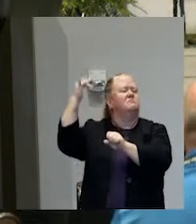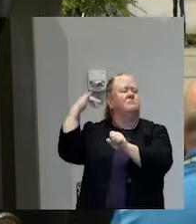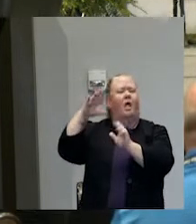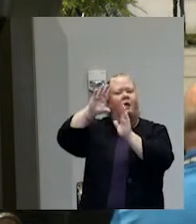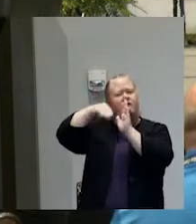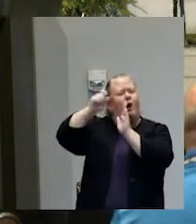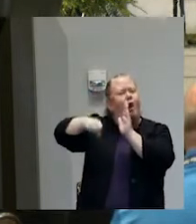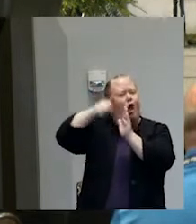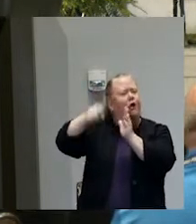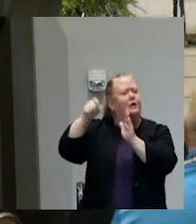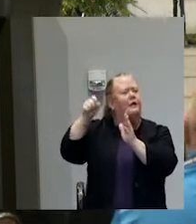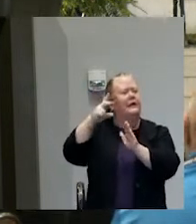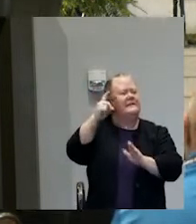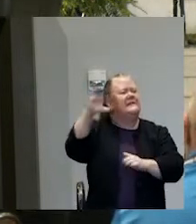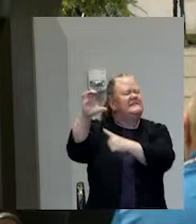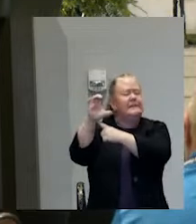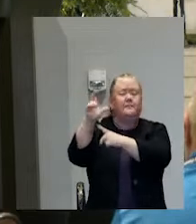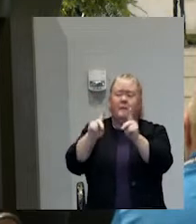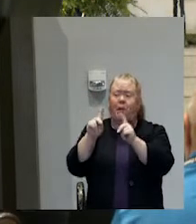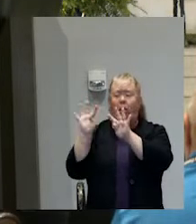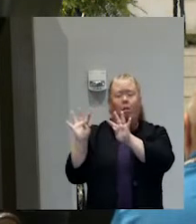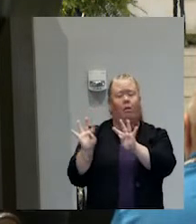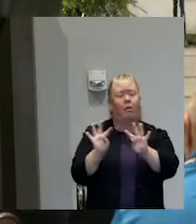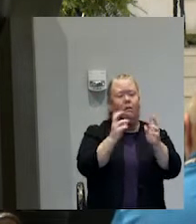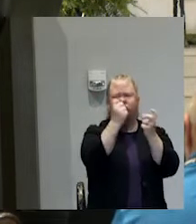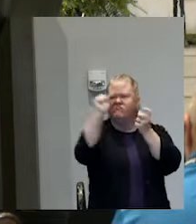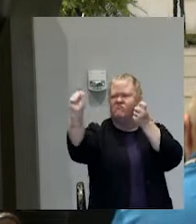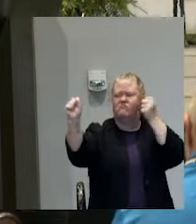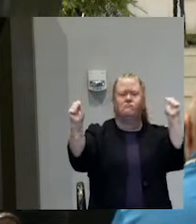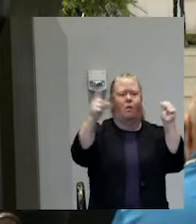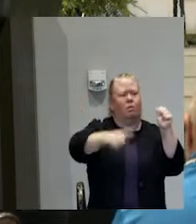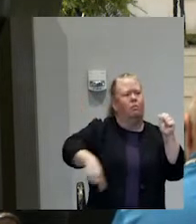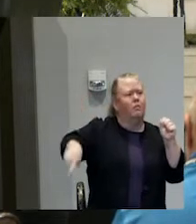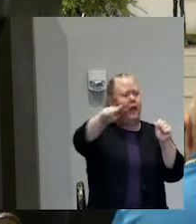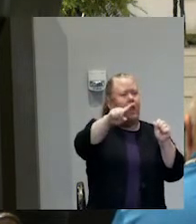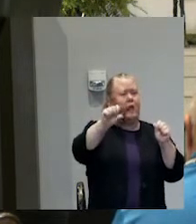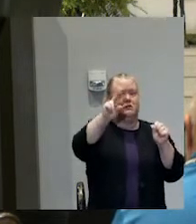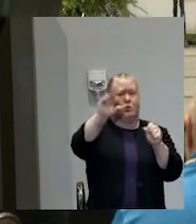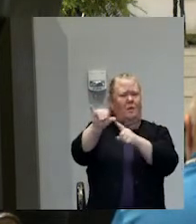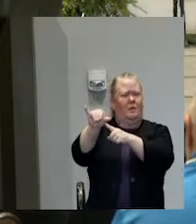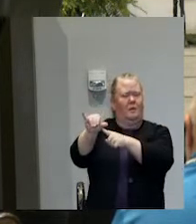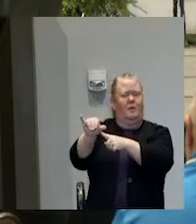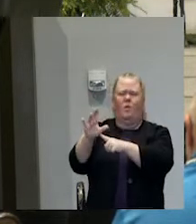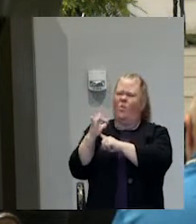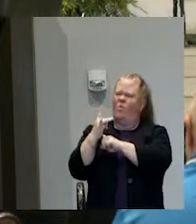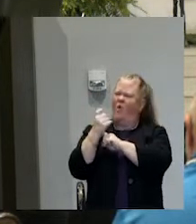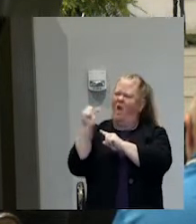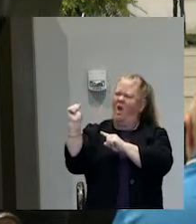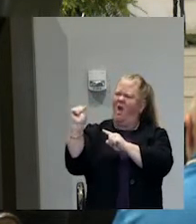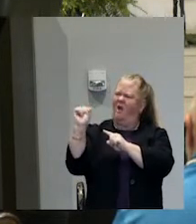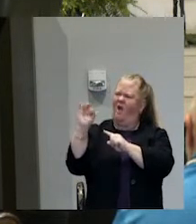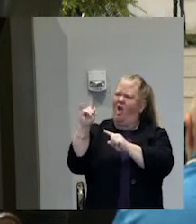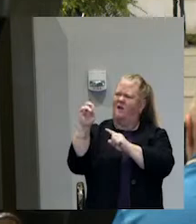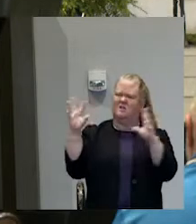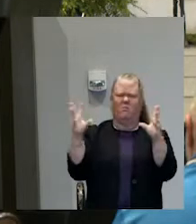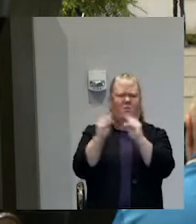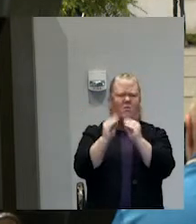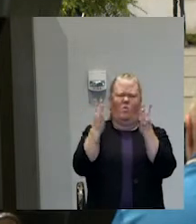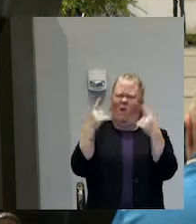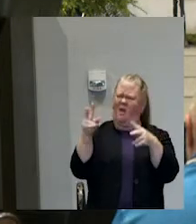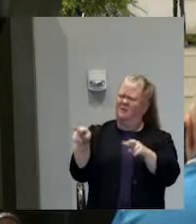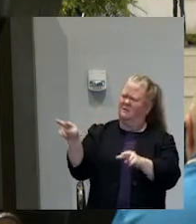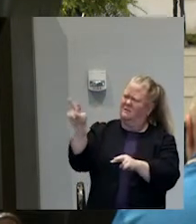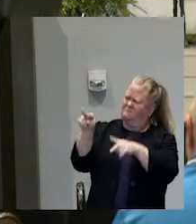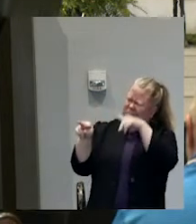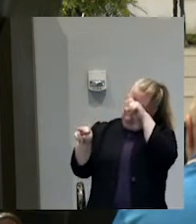people protesting the summit that was there. And it was confusing. It's like, why would you protest an autism summit? And then I had a conversation with them, and I